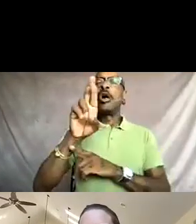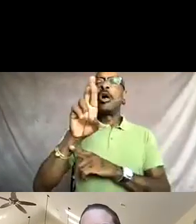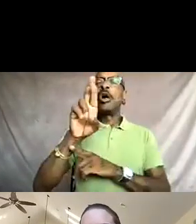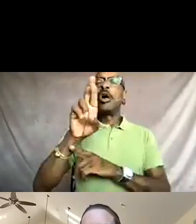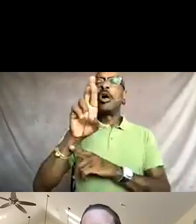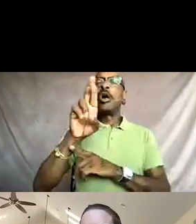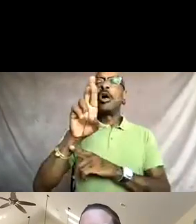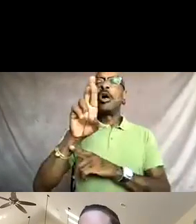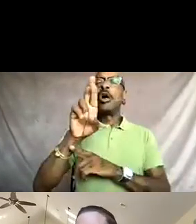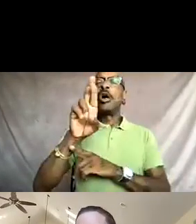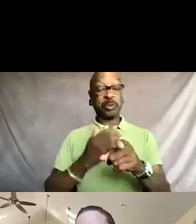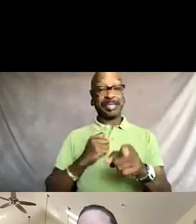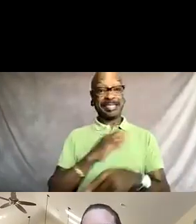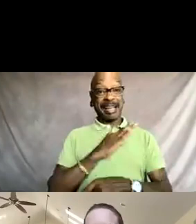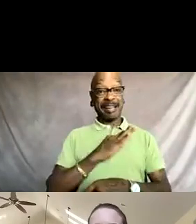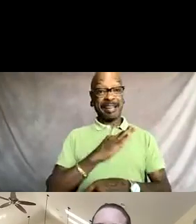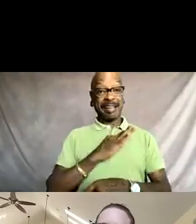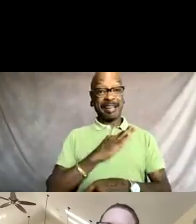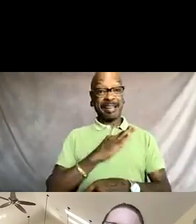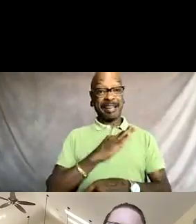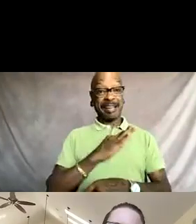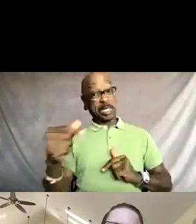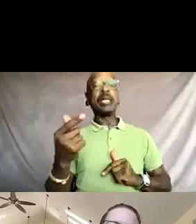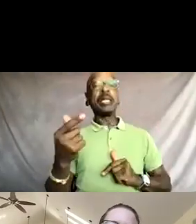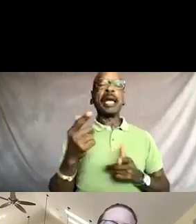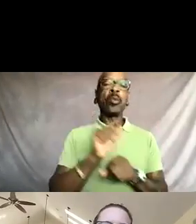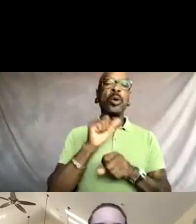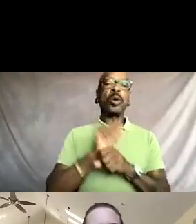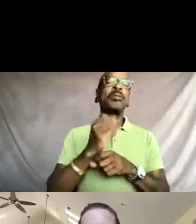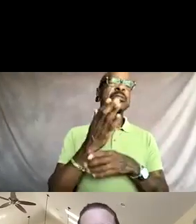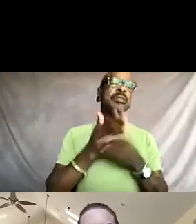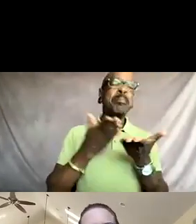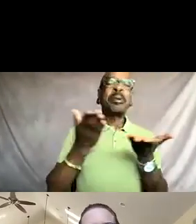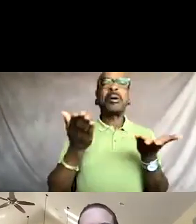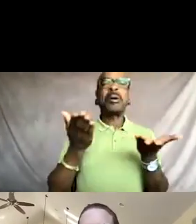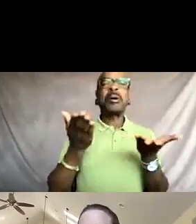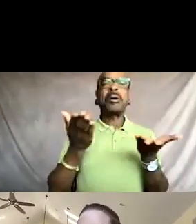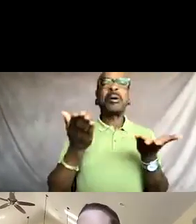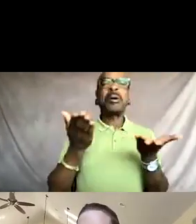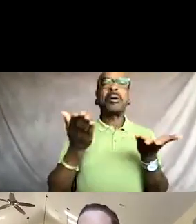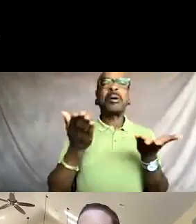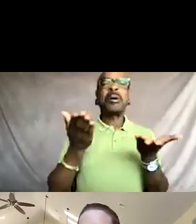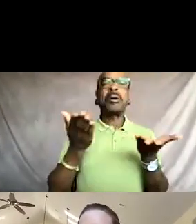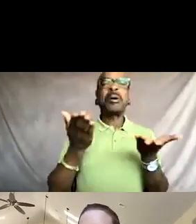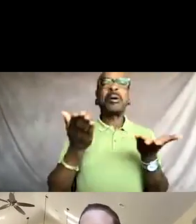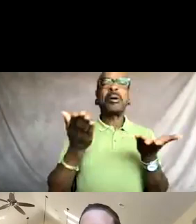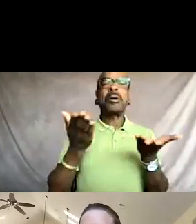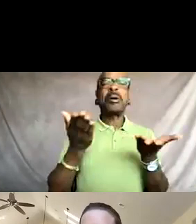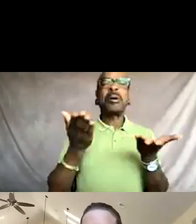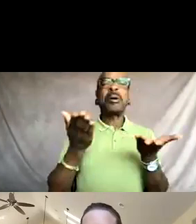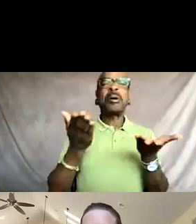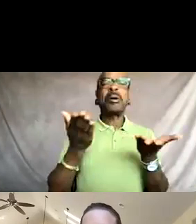the ones who work on some facet of real estate, whether it's around housing or farmland or even commercial real